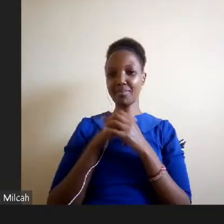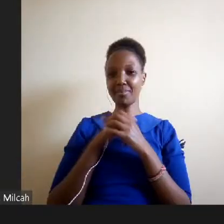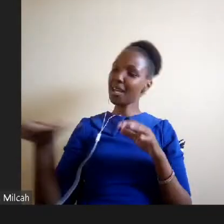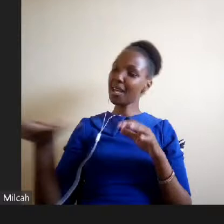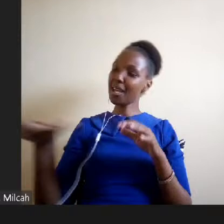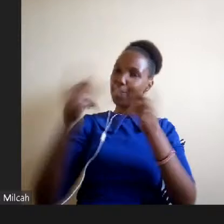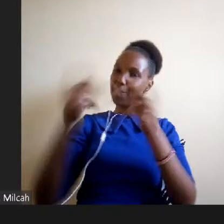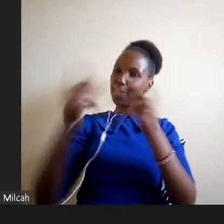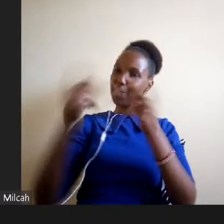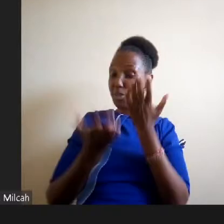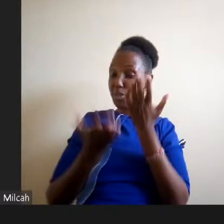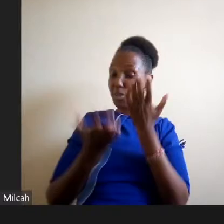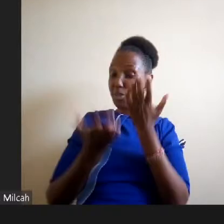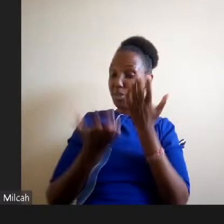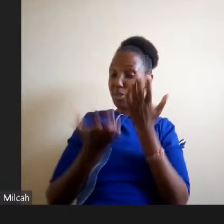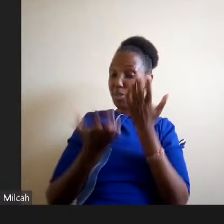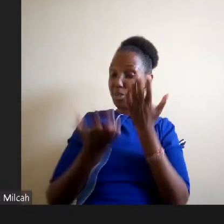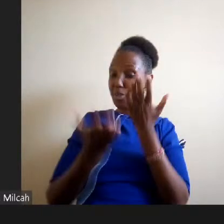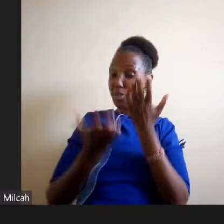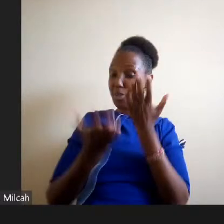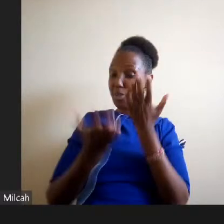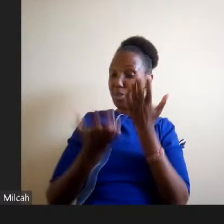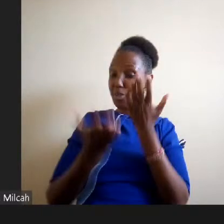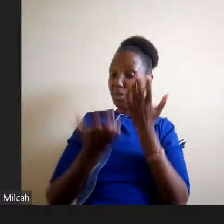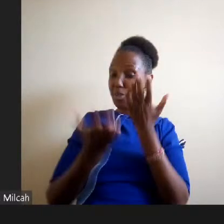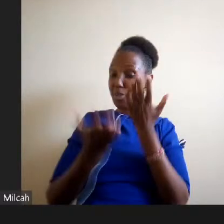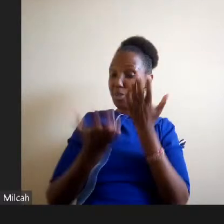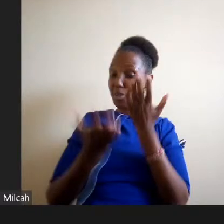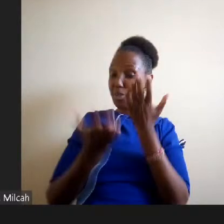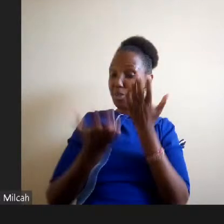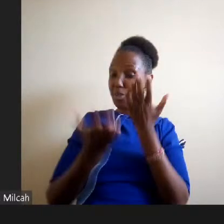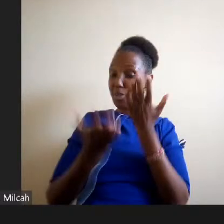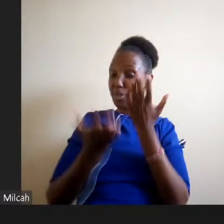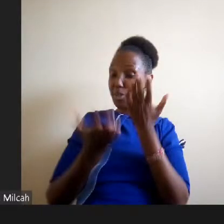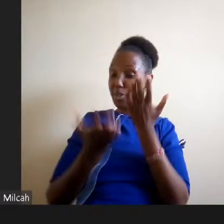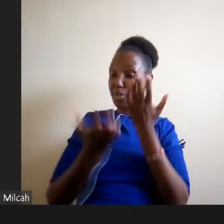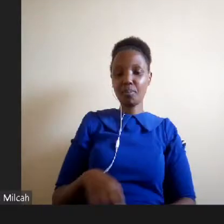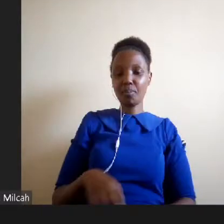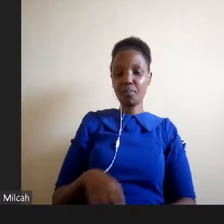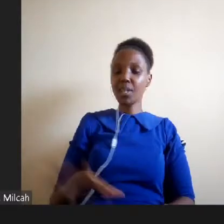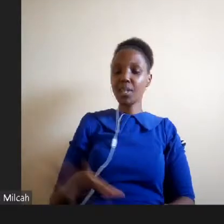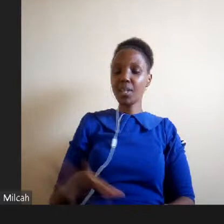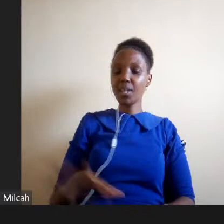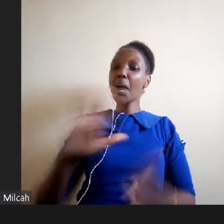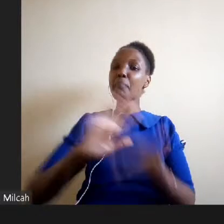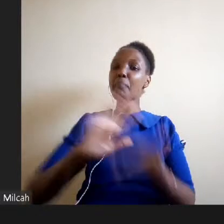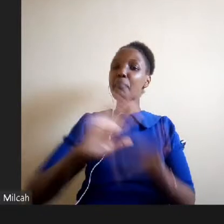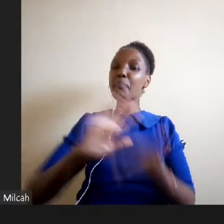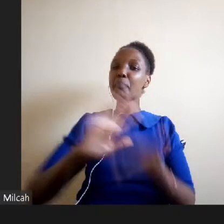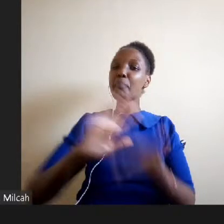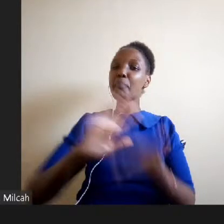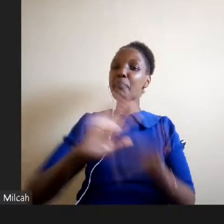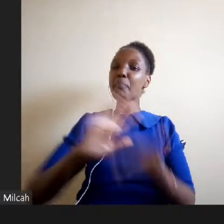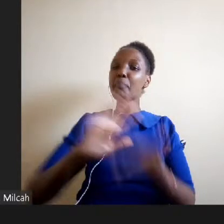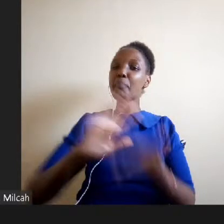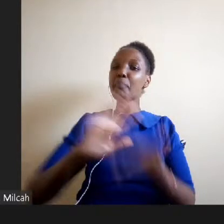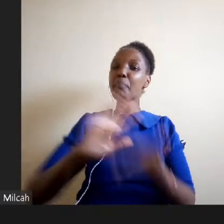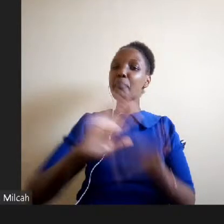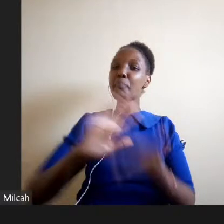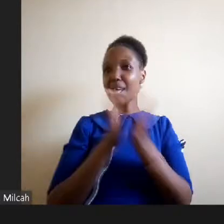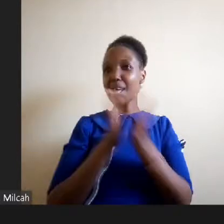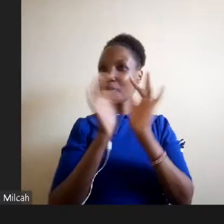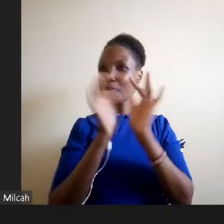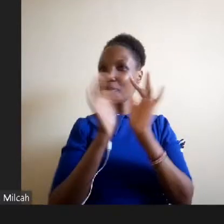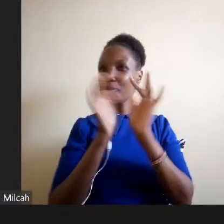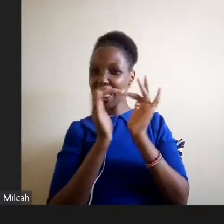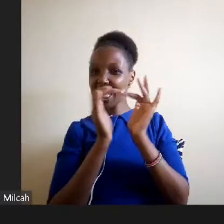actually can help them with such information. Be Internet Awesome was recently launched in Africa. It is content that is available to